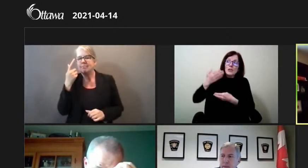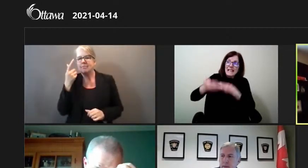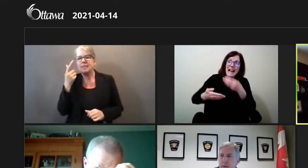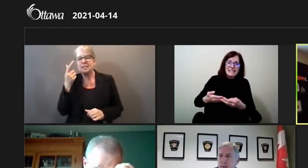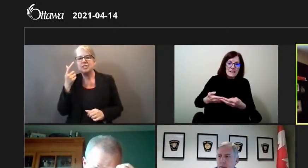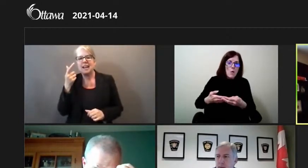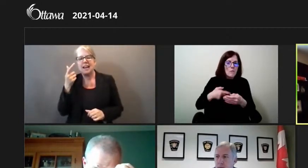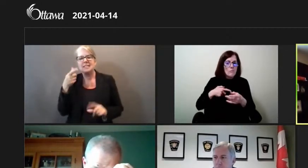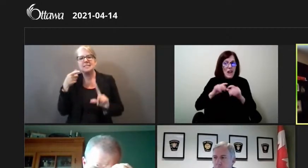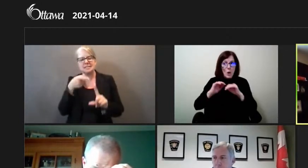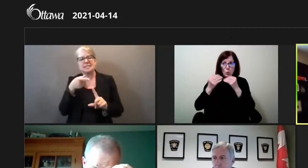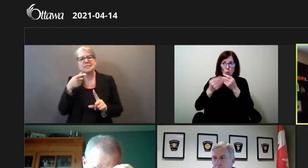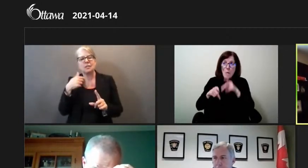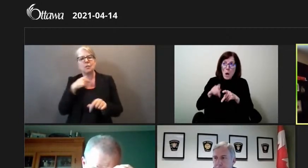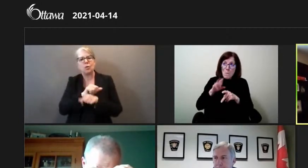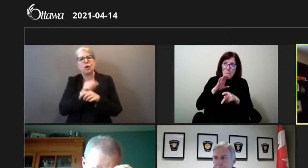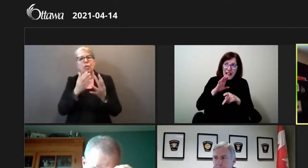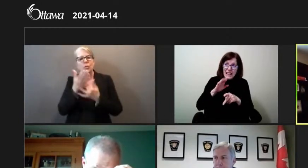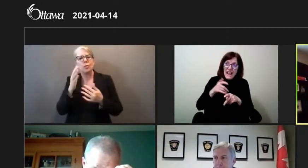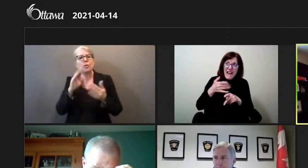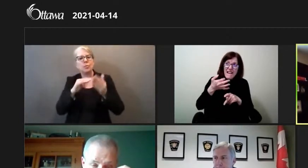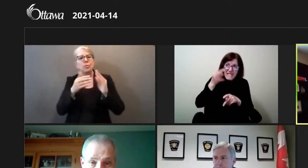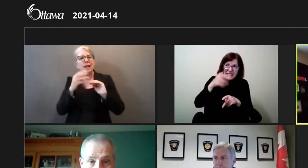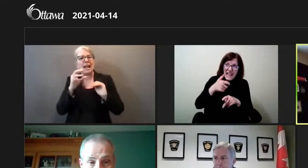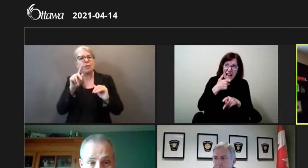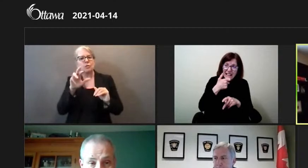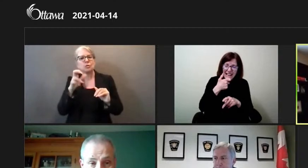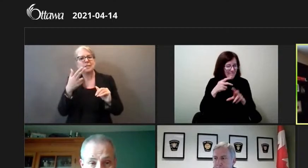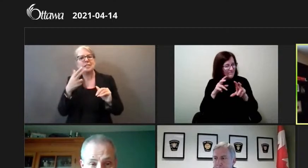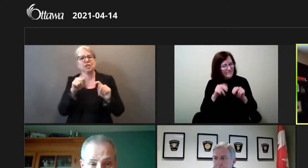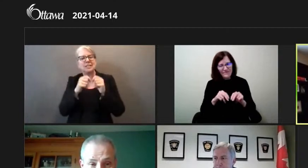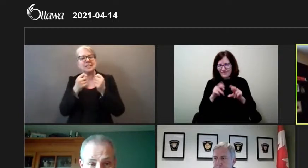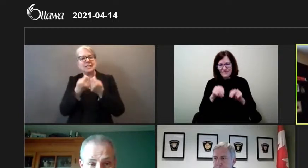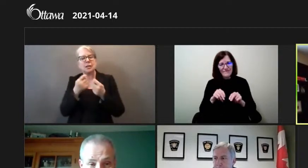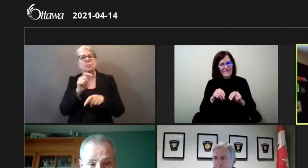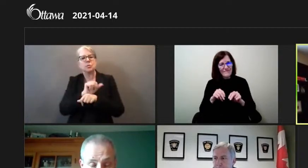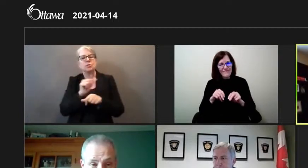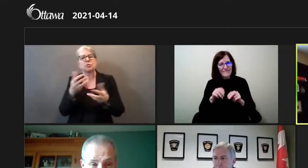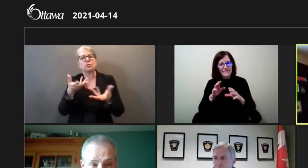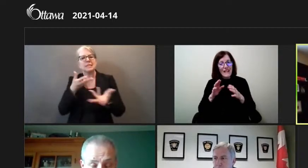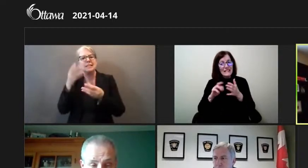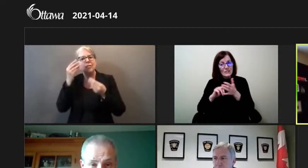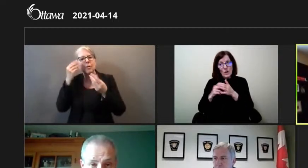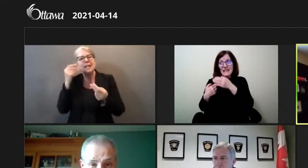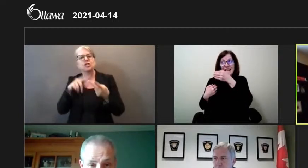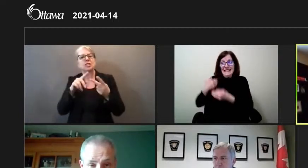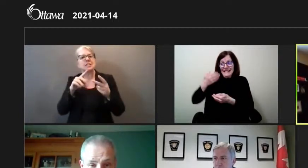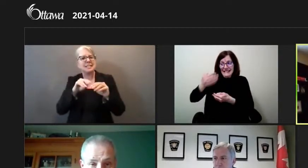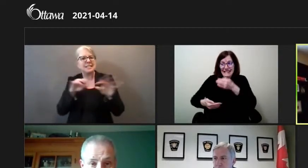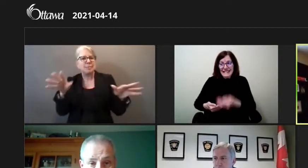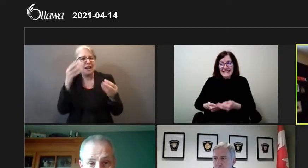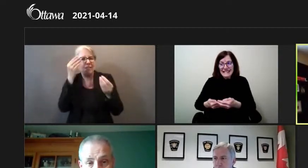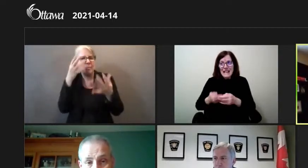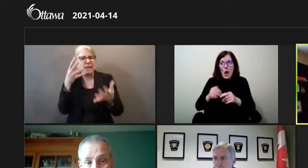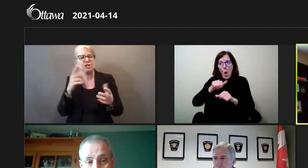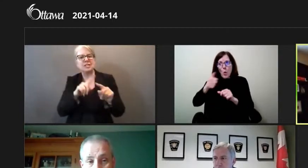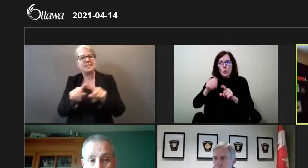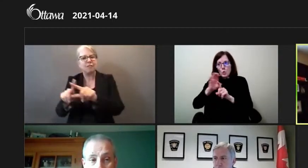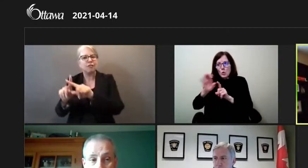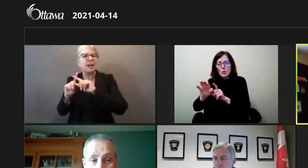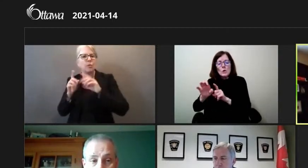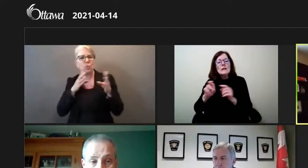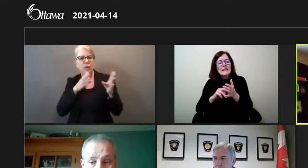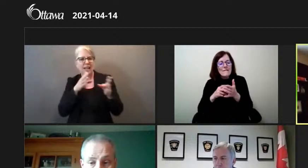we would work through our community outreach team to use information and disseminate information in a variety